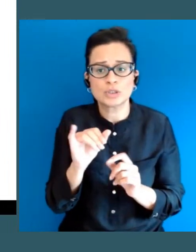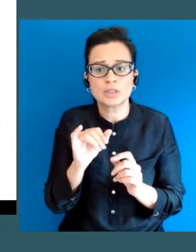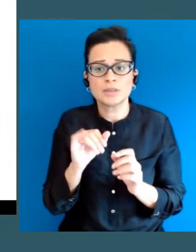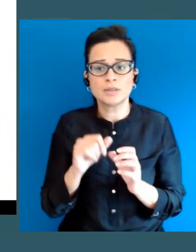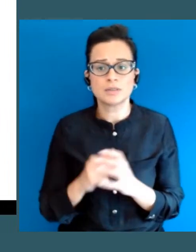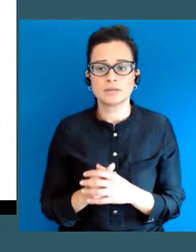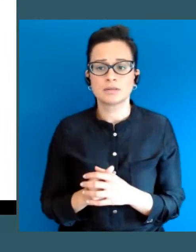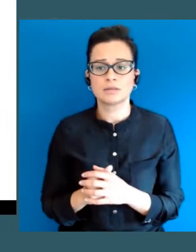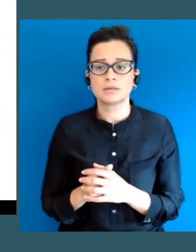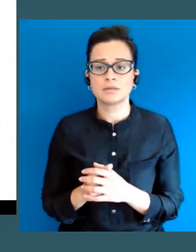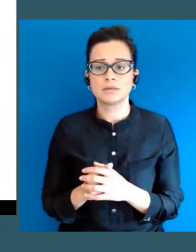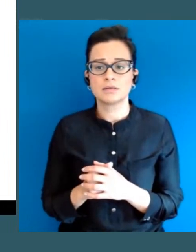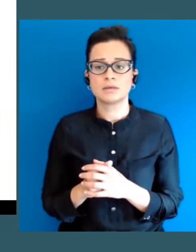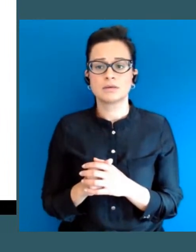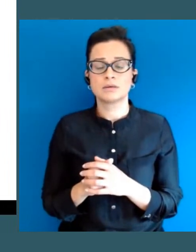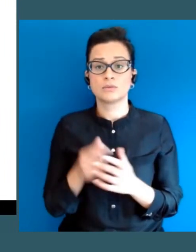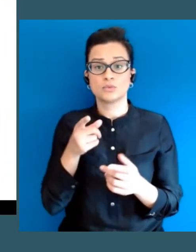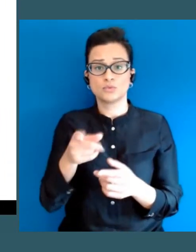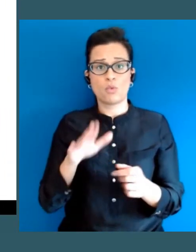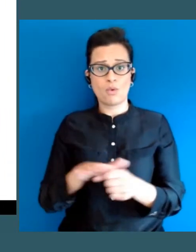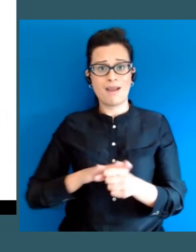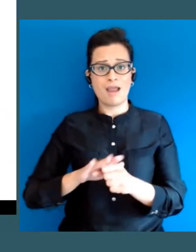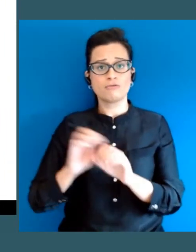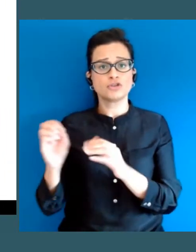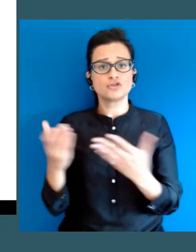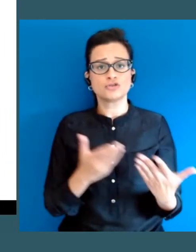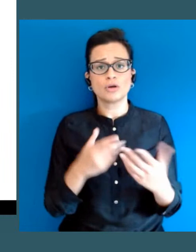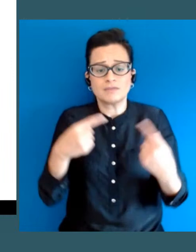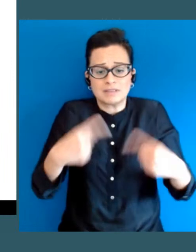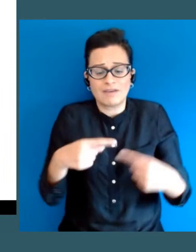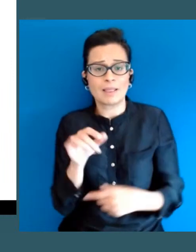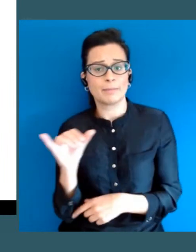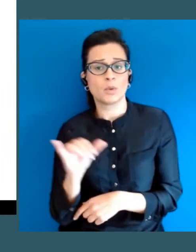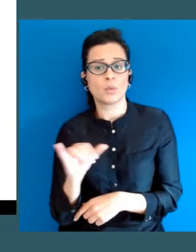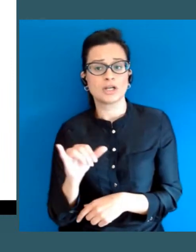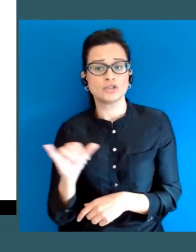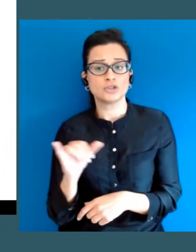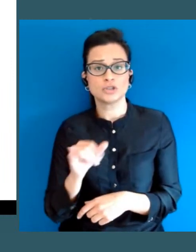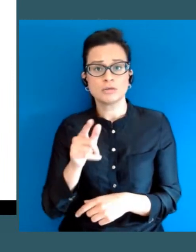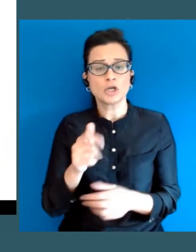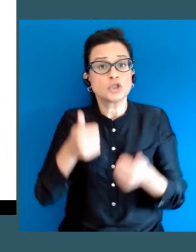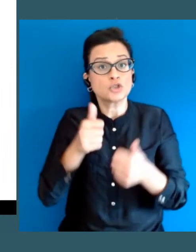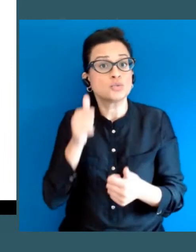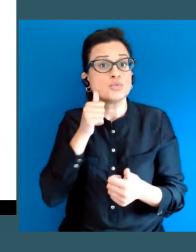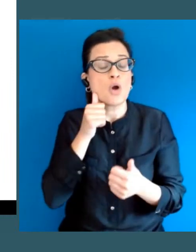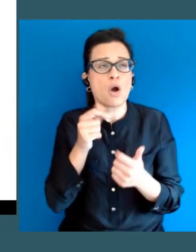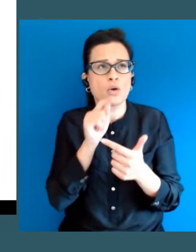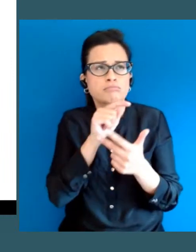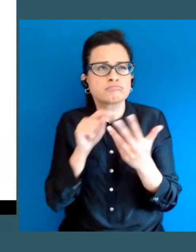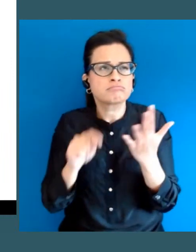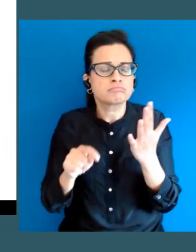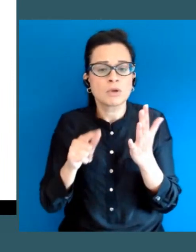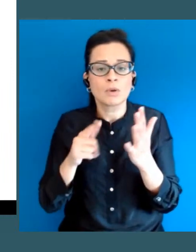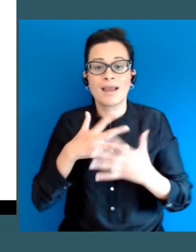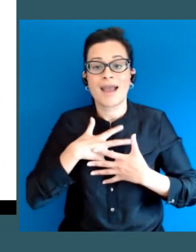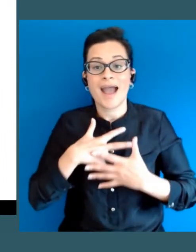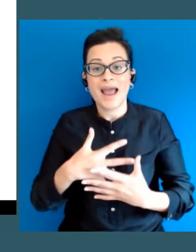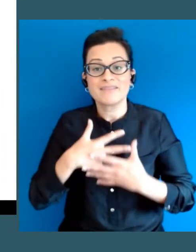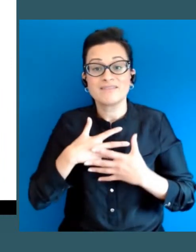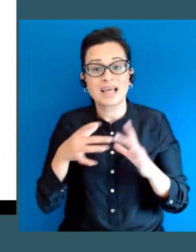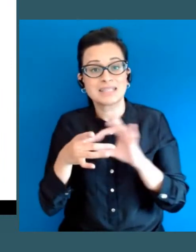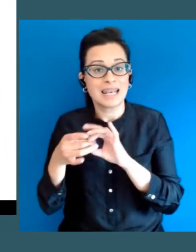in your area. So it's useful to know what services are available in your area. But often I'll say if you have anaphylaxis to milk or FPIES to